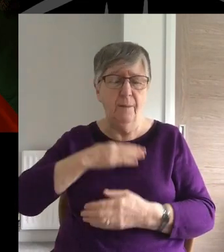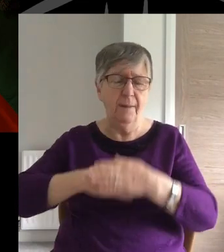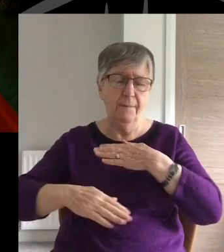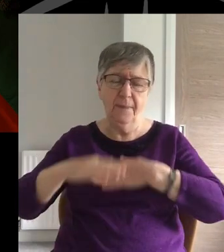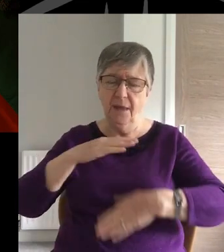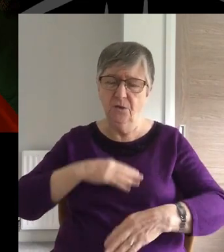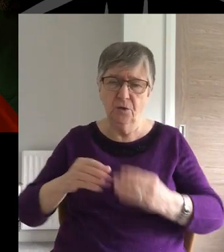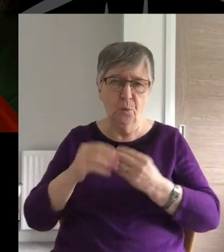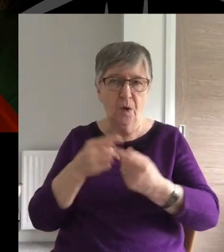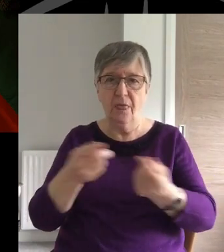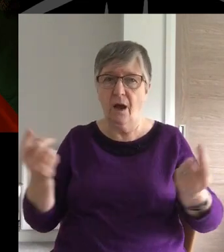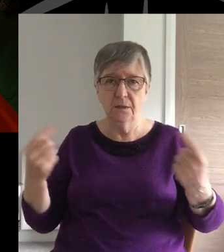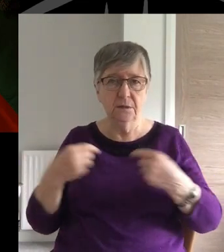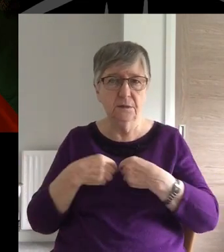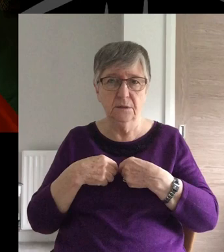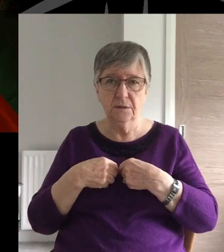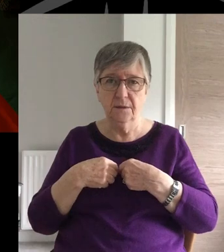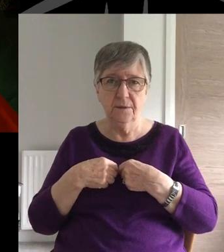patience with us.